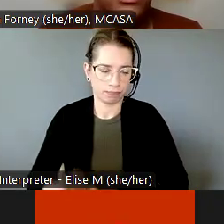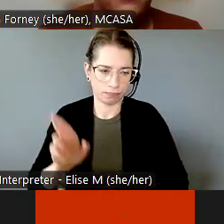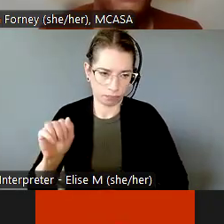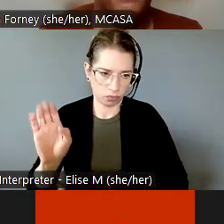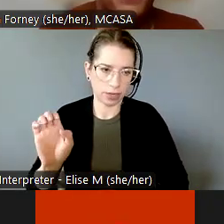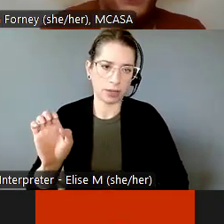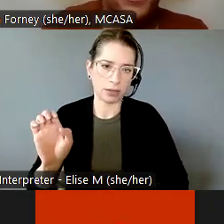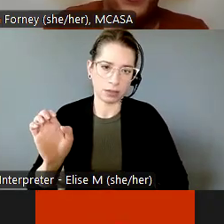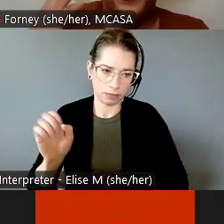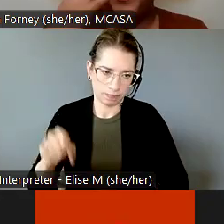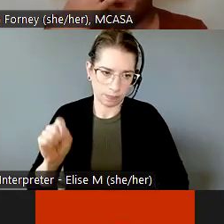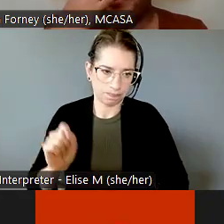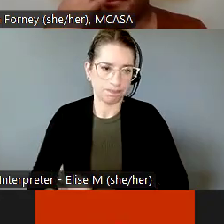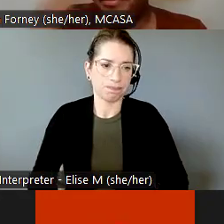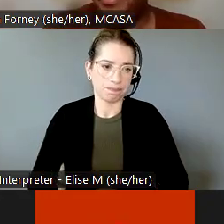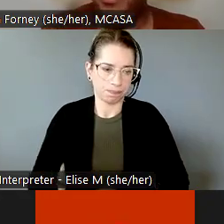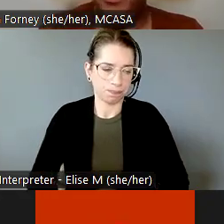race, yep,